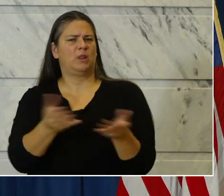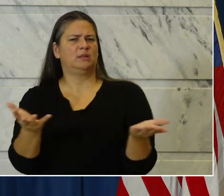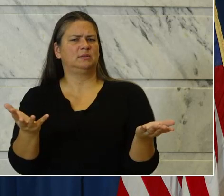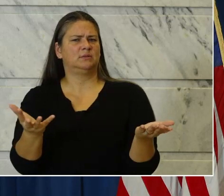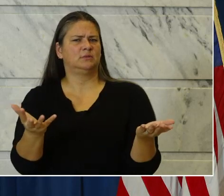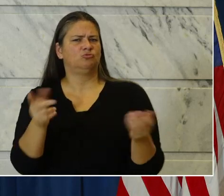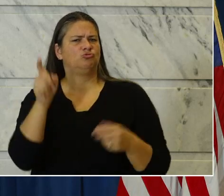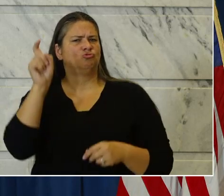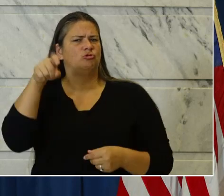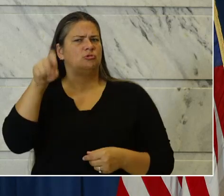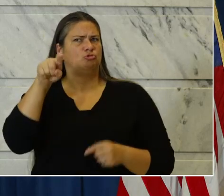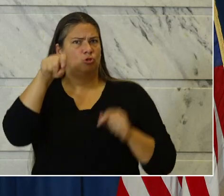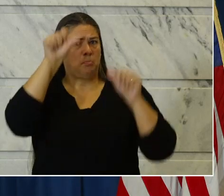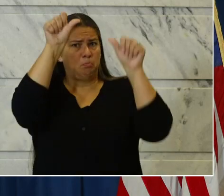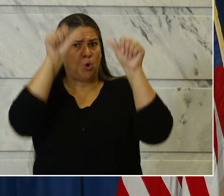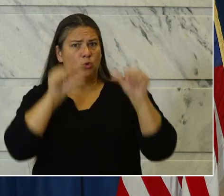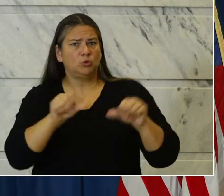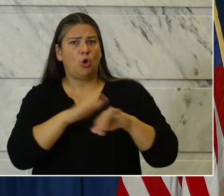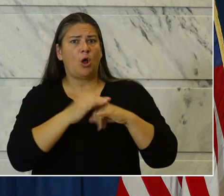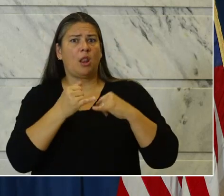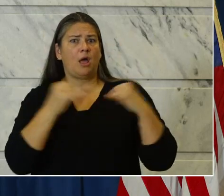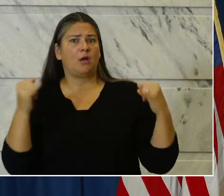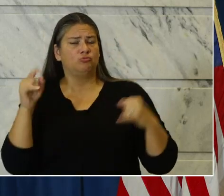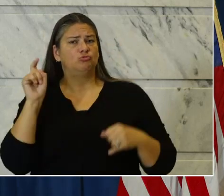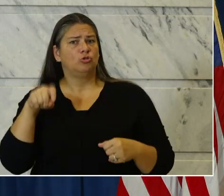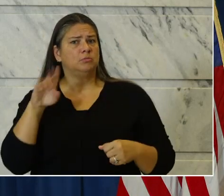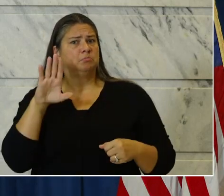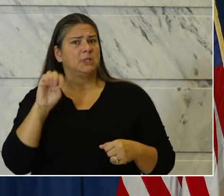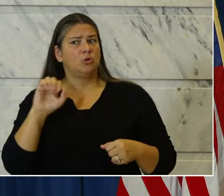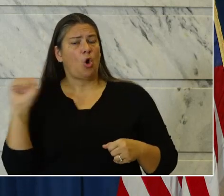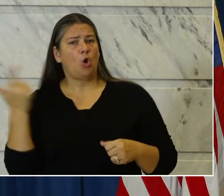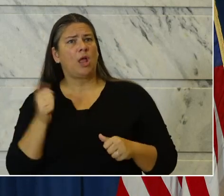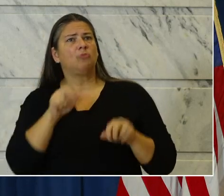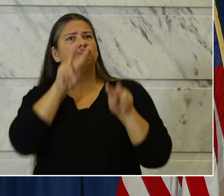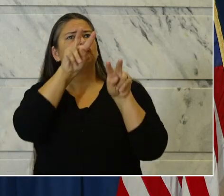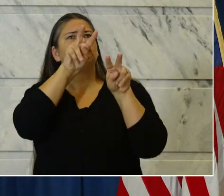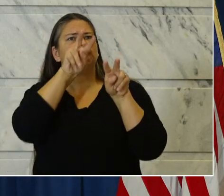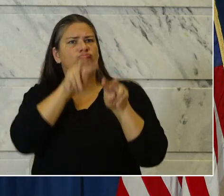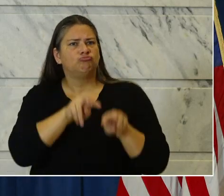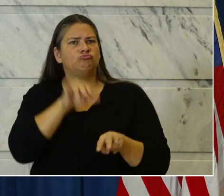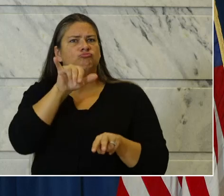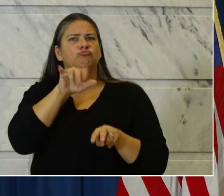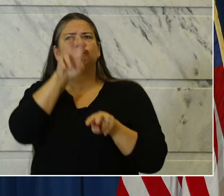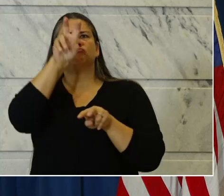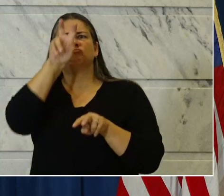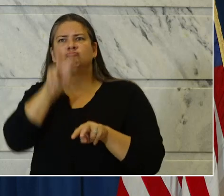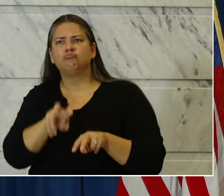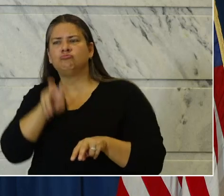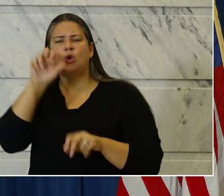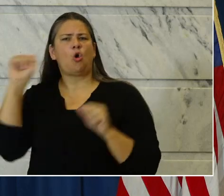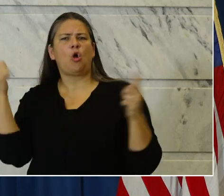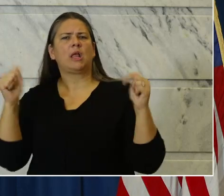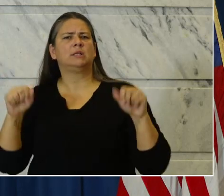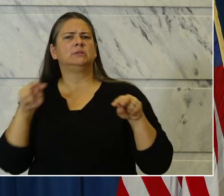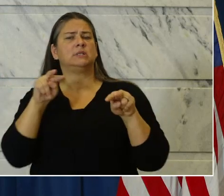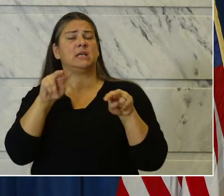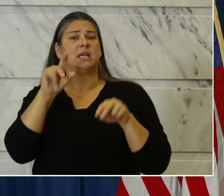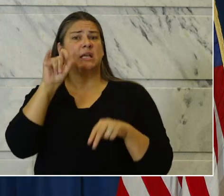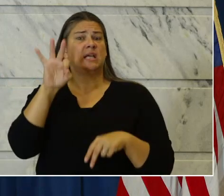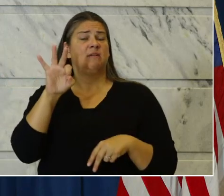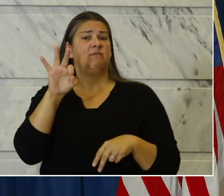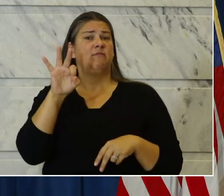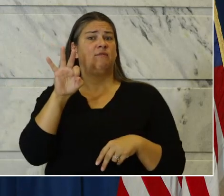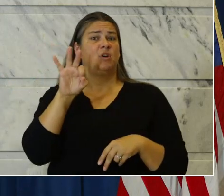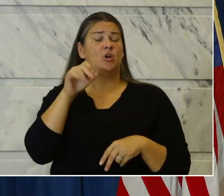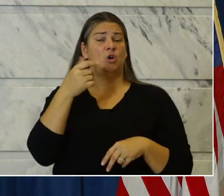think it ought to be posted online so that everybody can see it and easily see it. If the recording of the grand